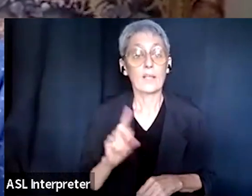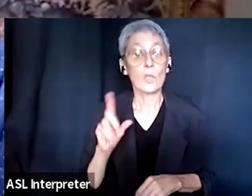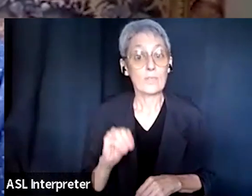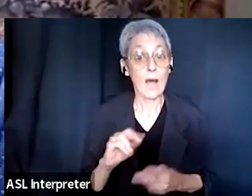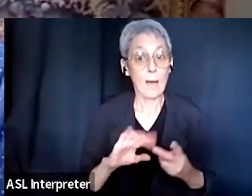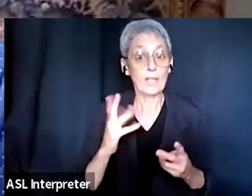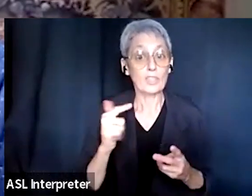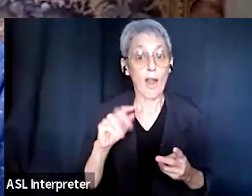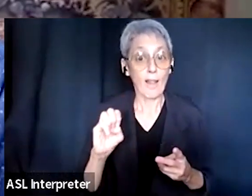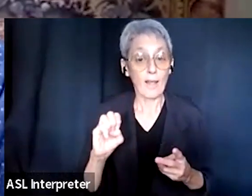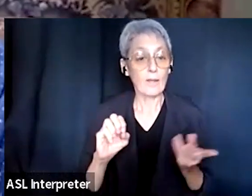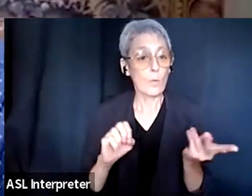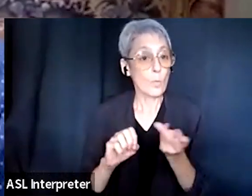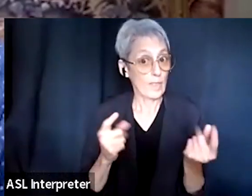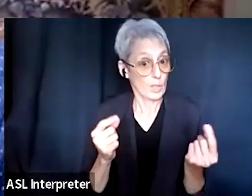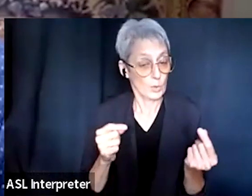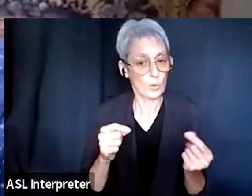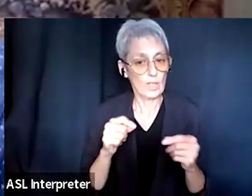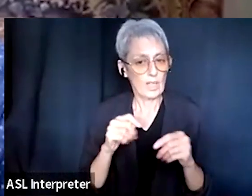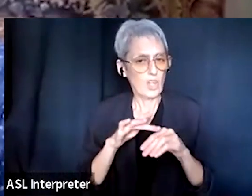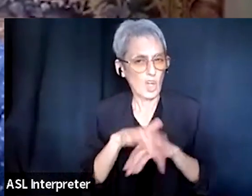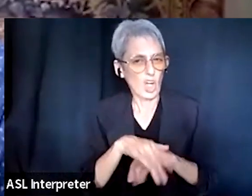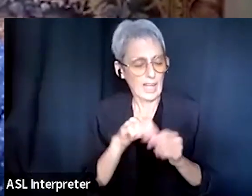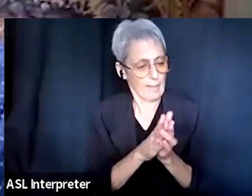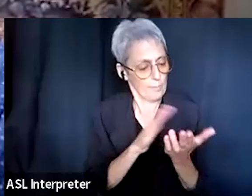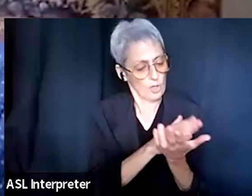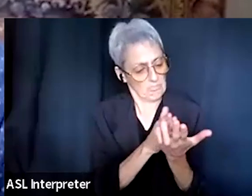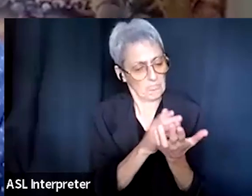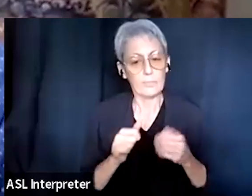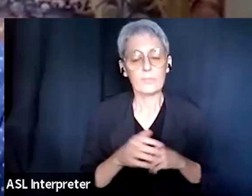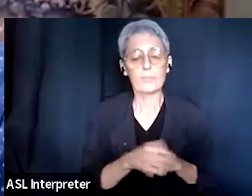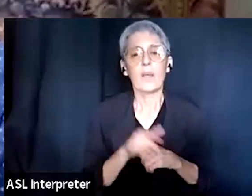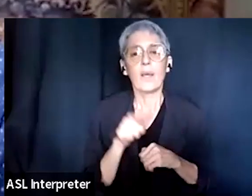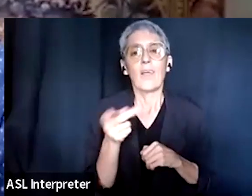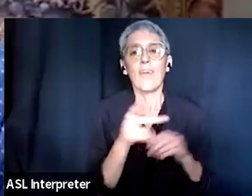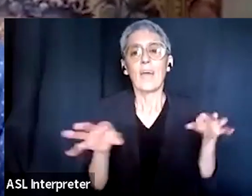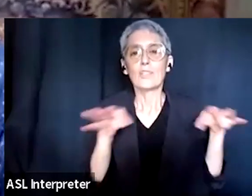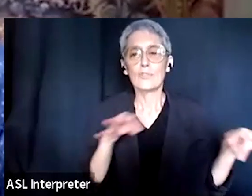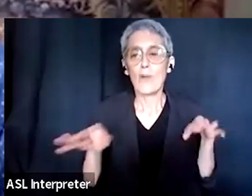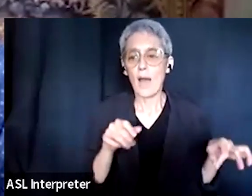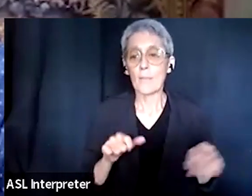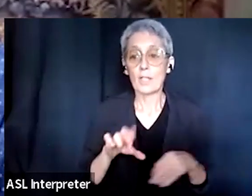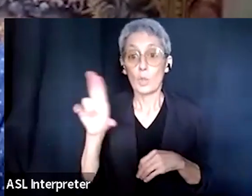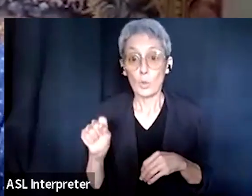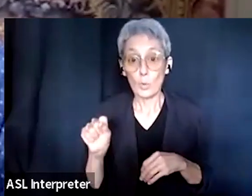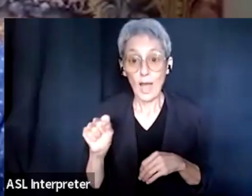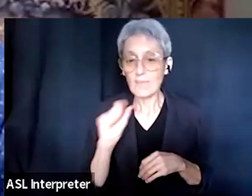a snapshot of what's happening, not just in the US, but